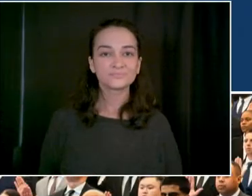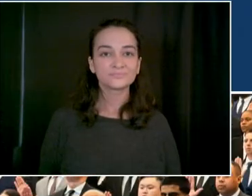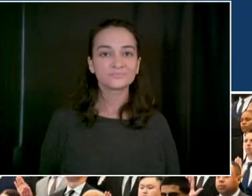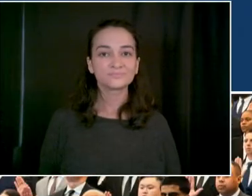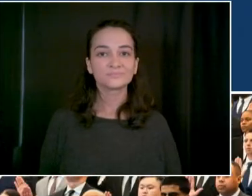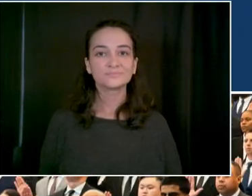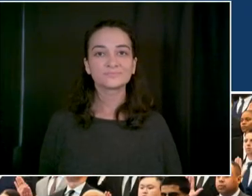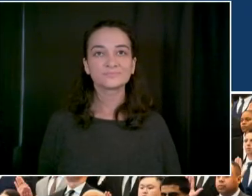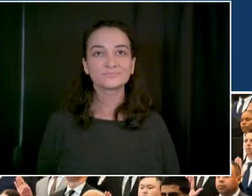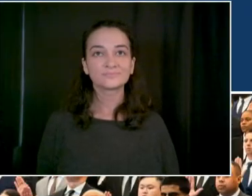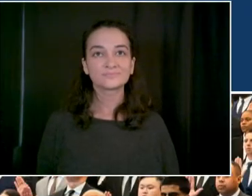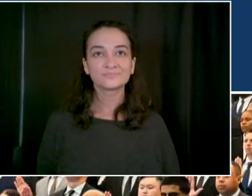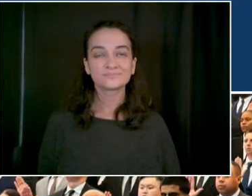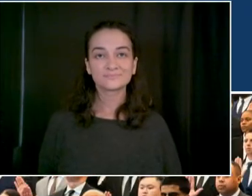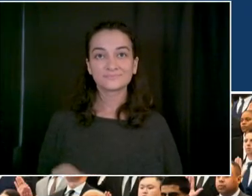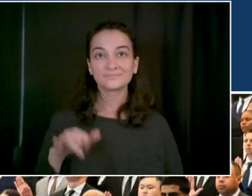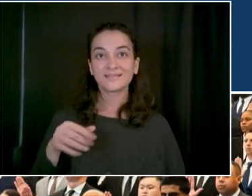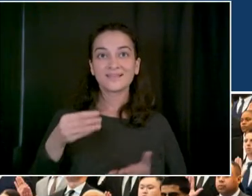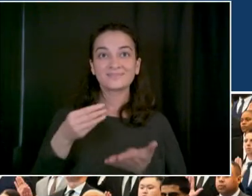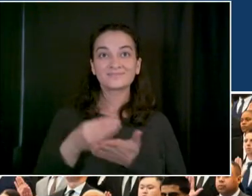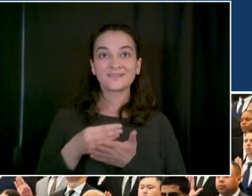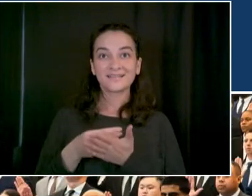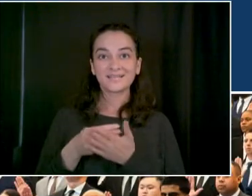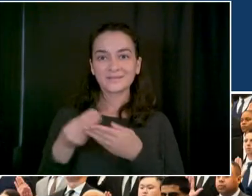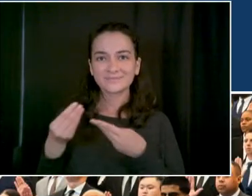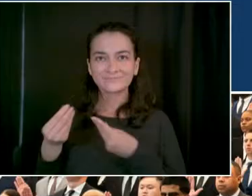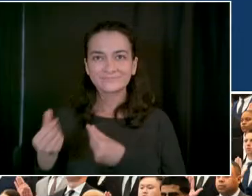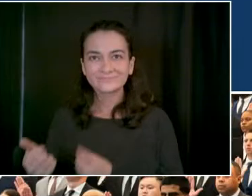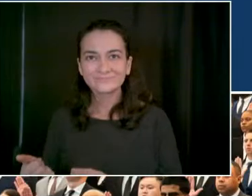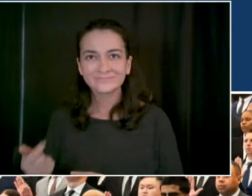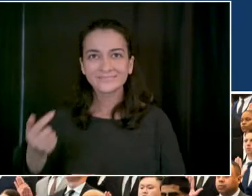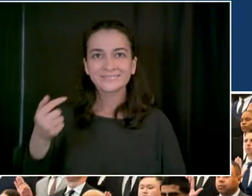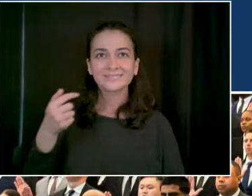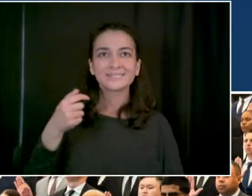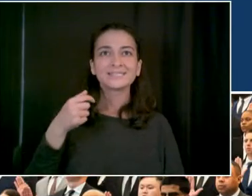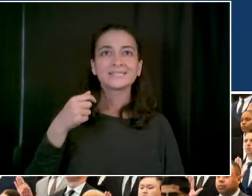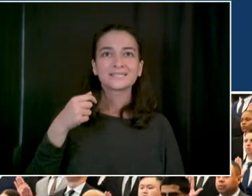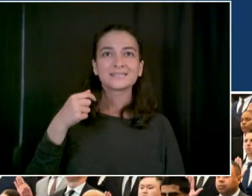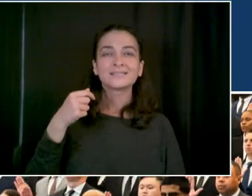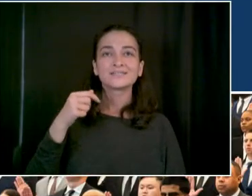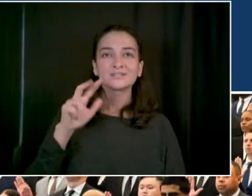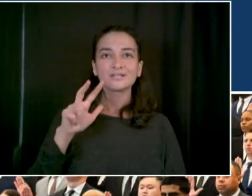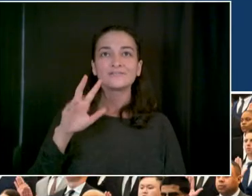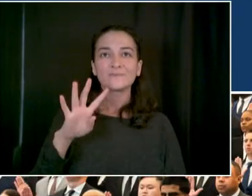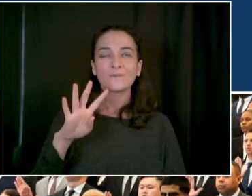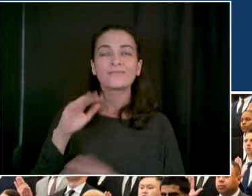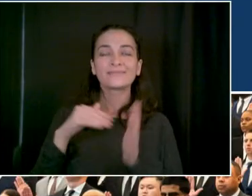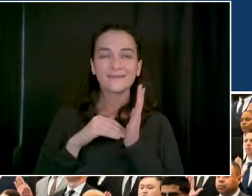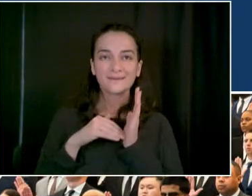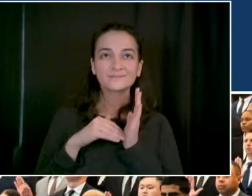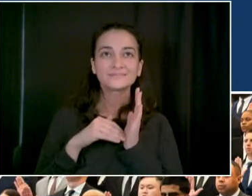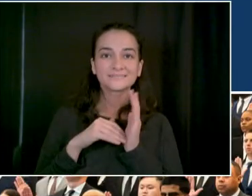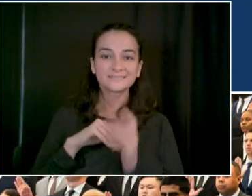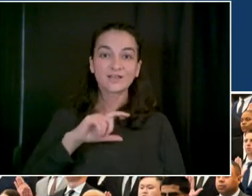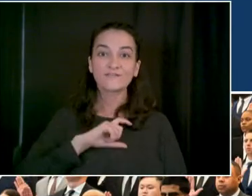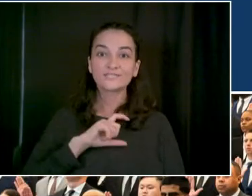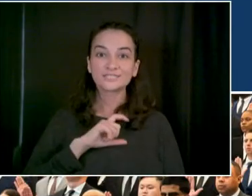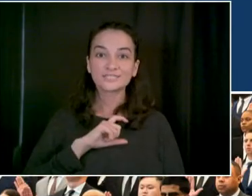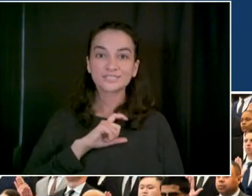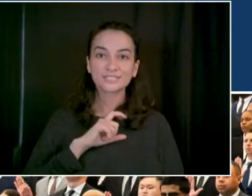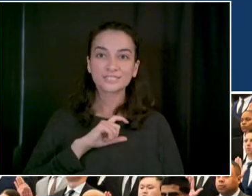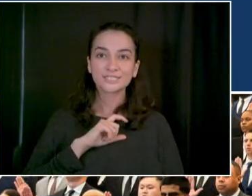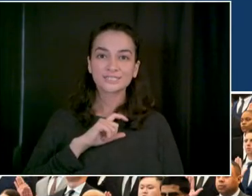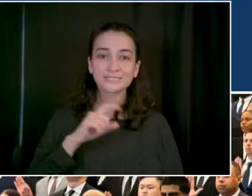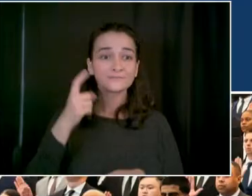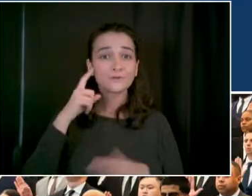of officers coming on board, and this is going to help with our continuous pursuit to make this the safest